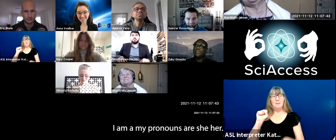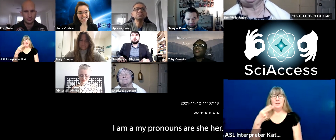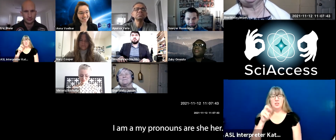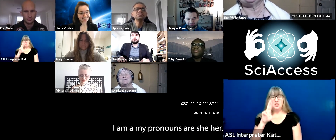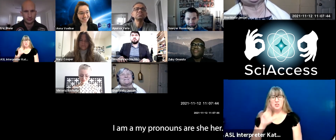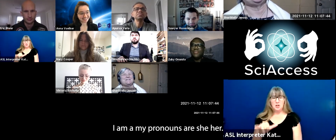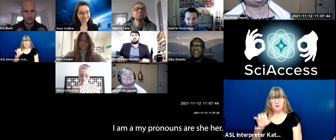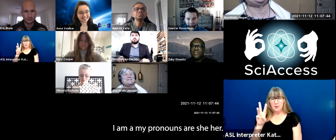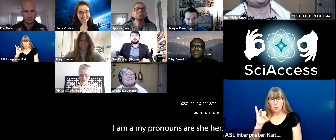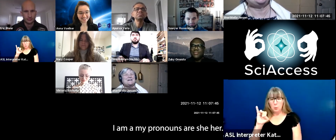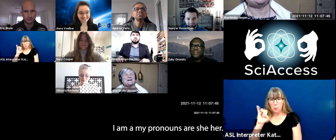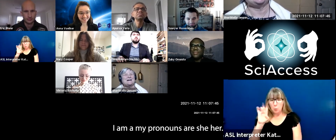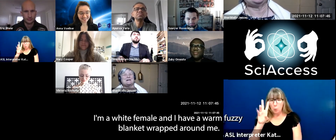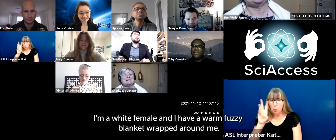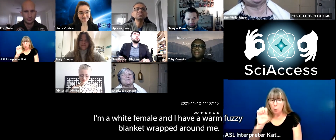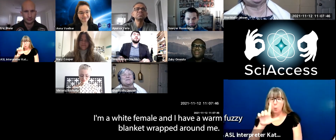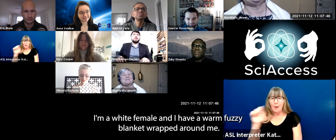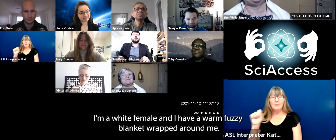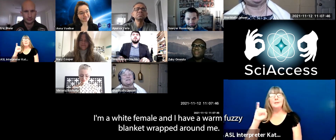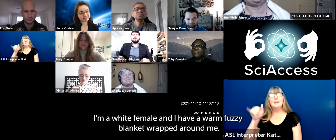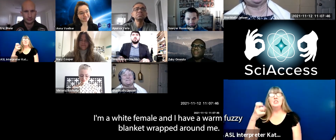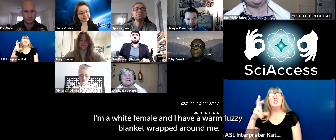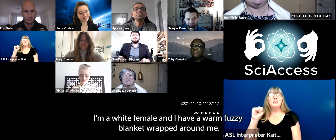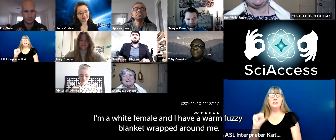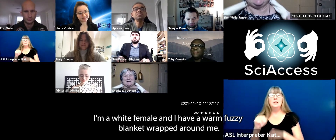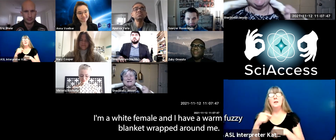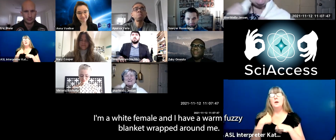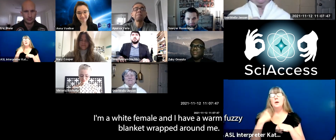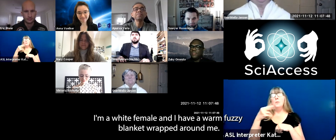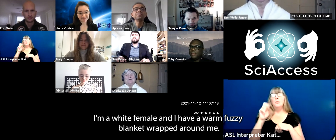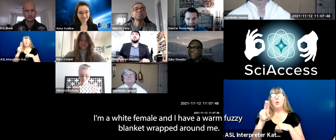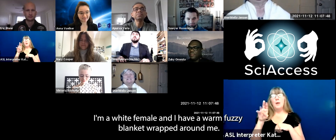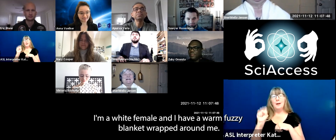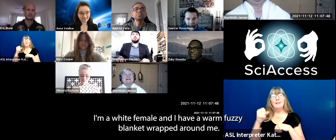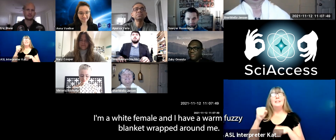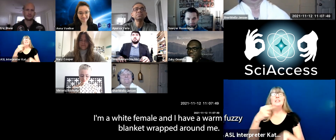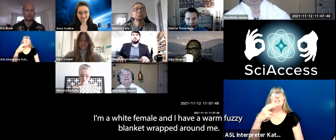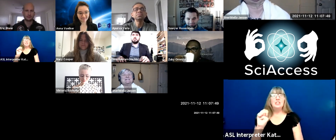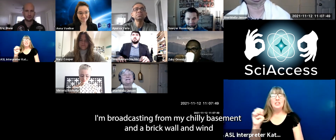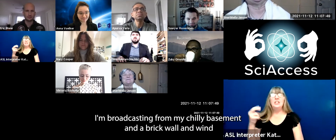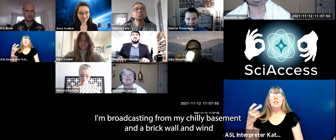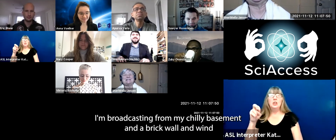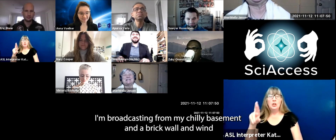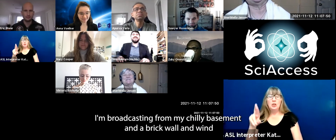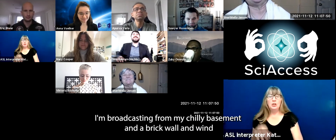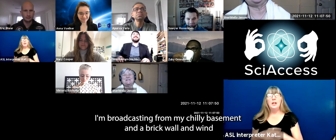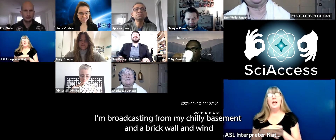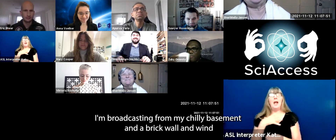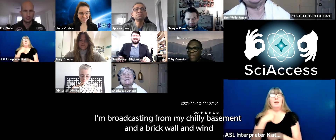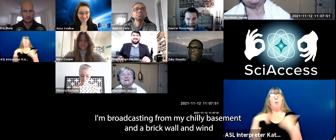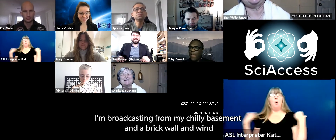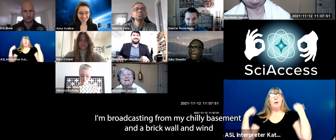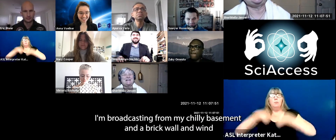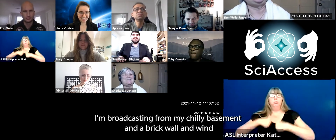am my pronouns are she, her. I'm a white female, and I have a warm fuzzy blanket wrapped around me because I'm broadcasting from my